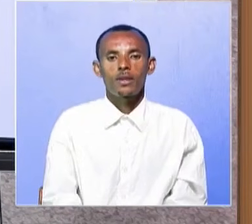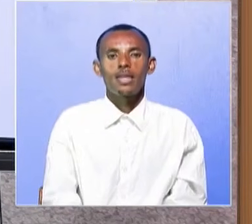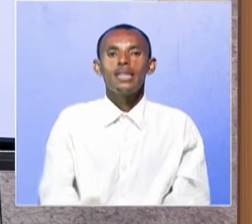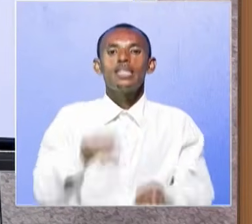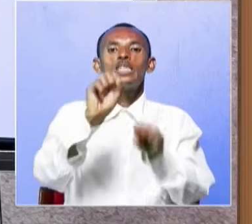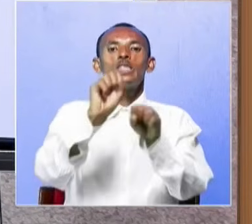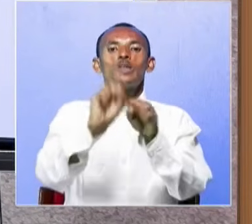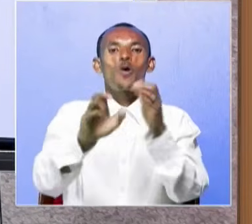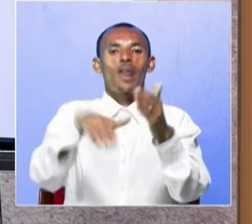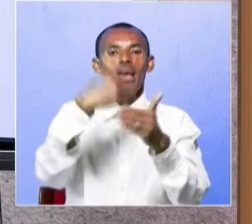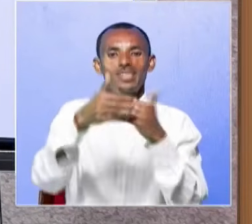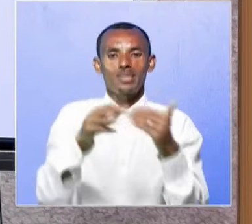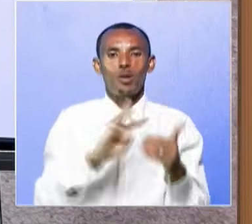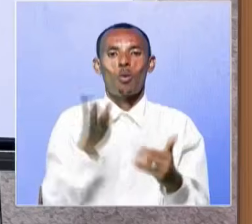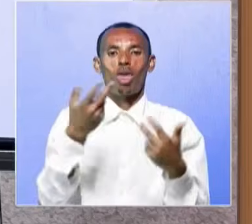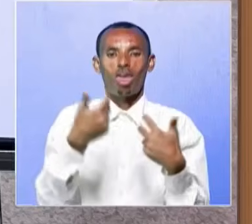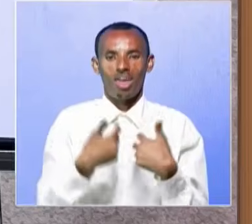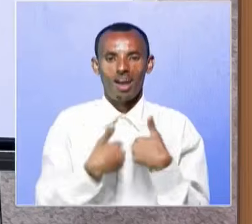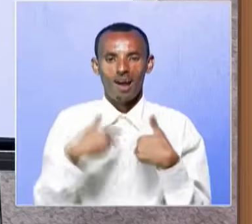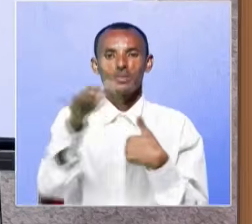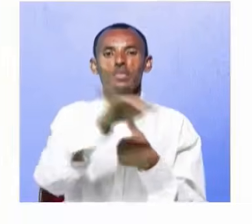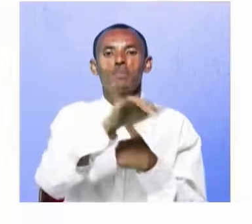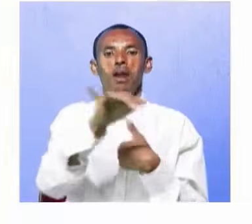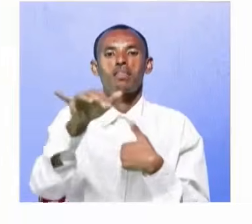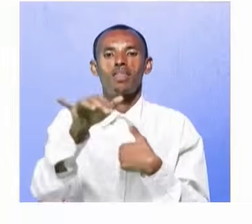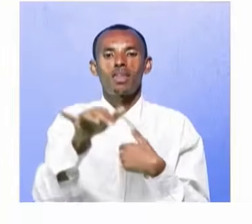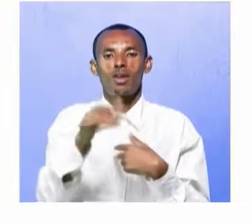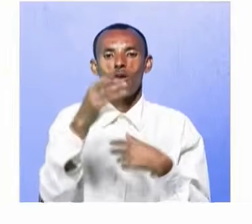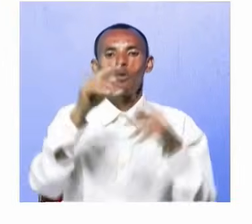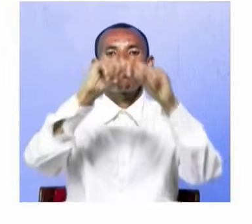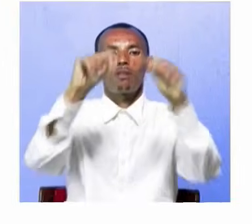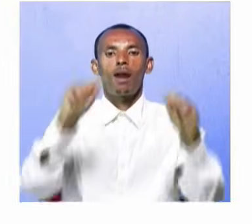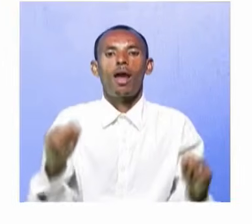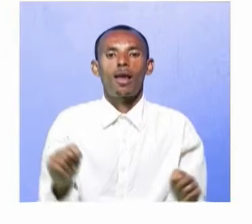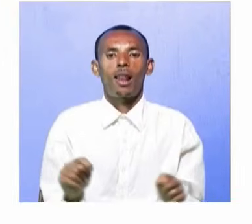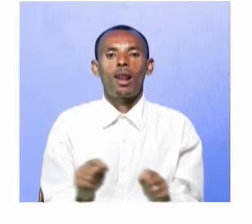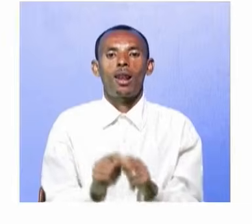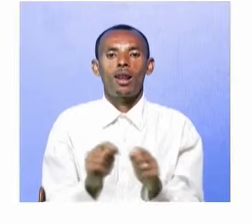So next we have similarity of triangles.